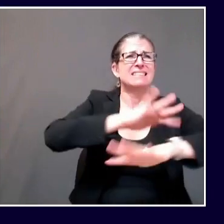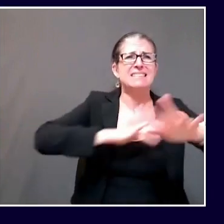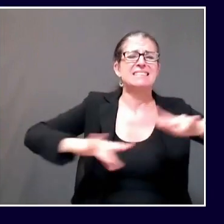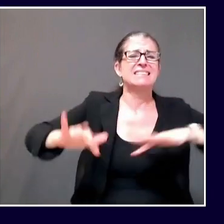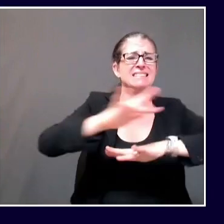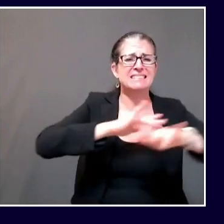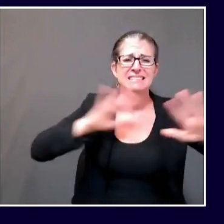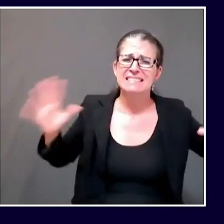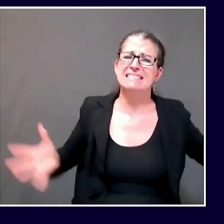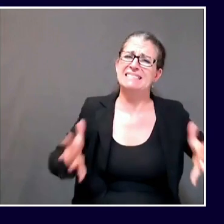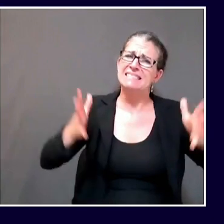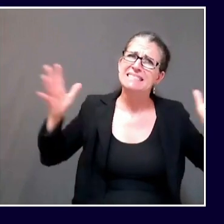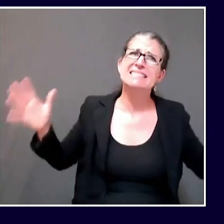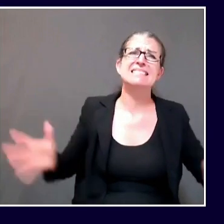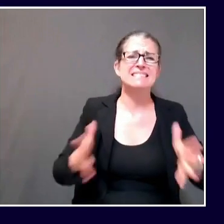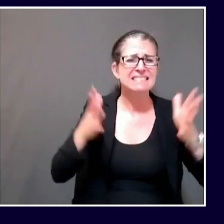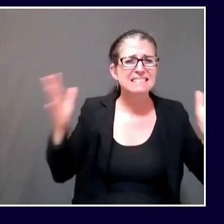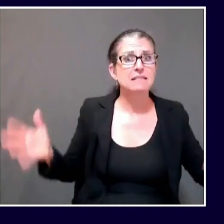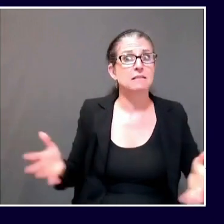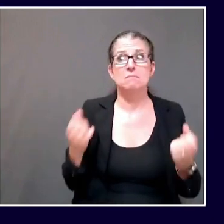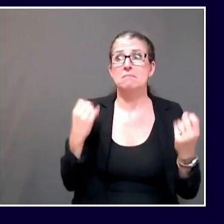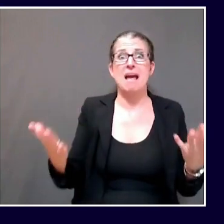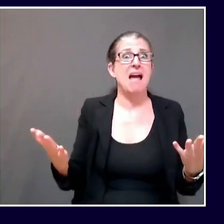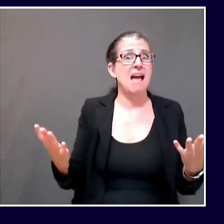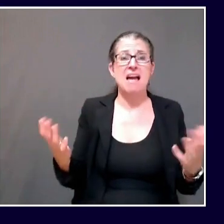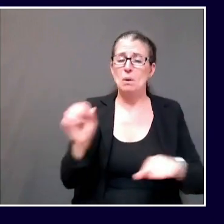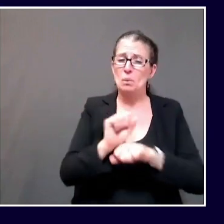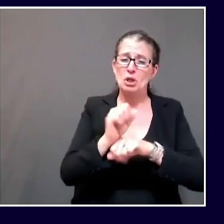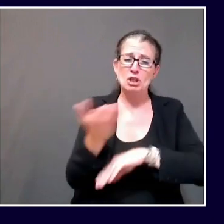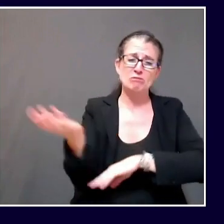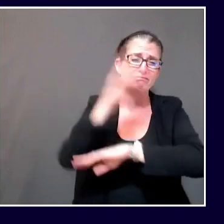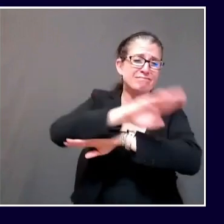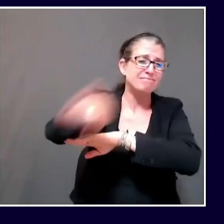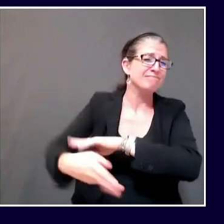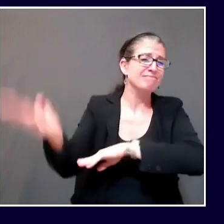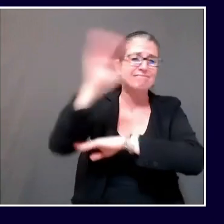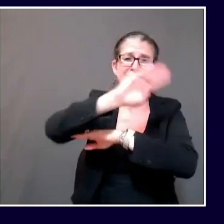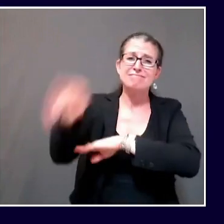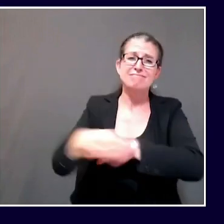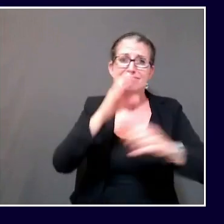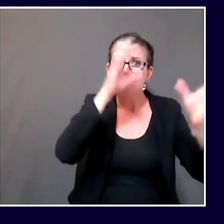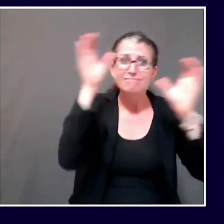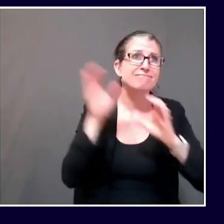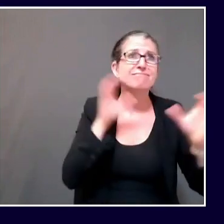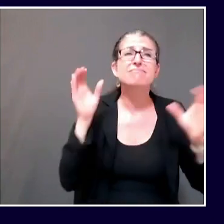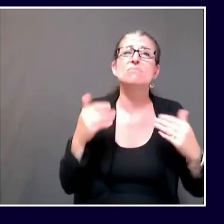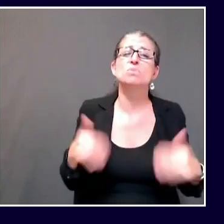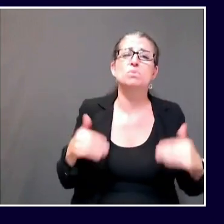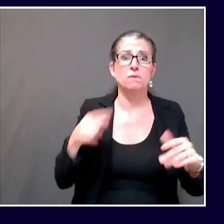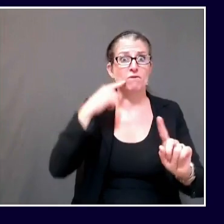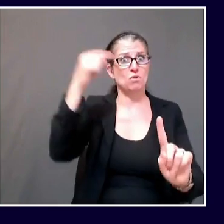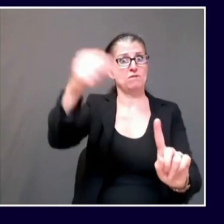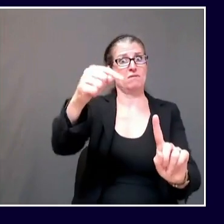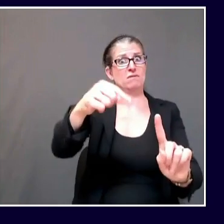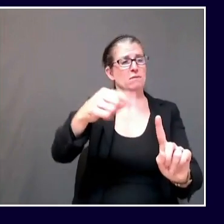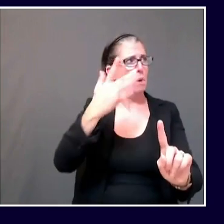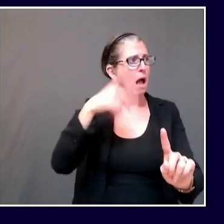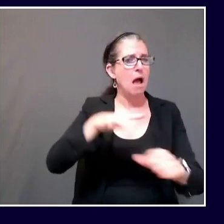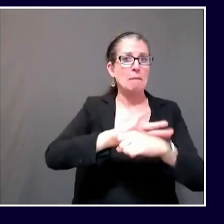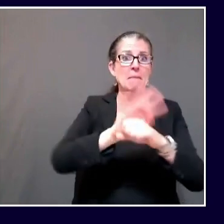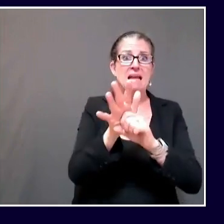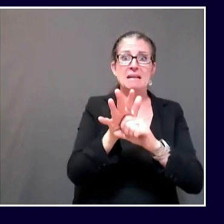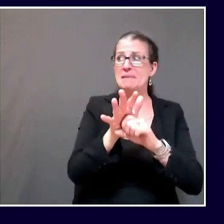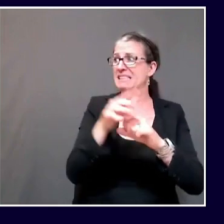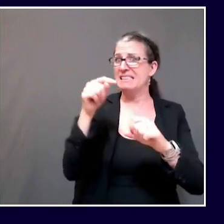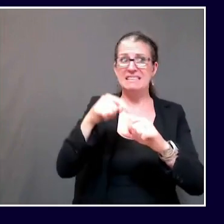day, who have put us in a position to really be prepared, not only to do the kind of testing we want to be able to do for our residents, but